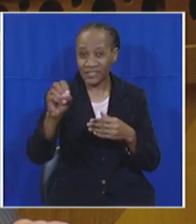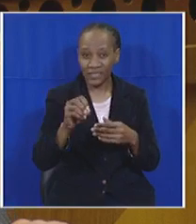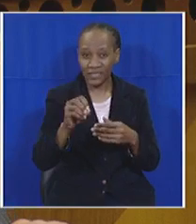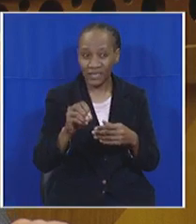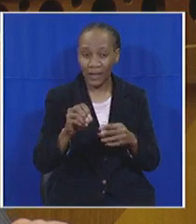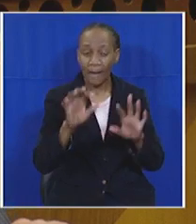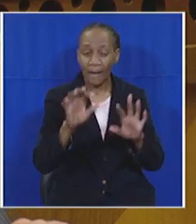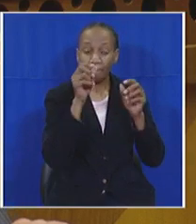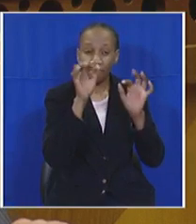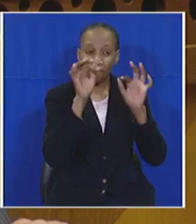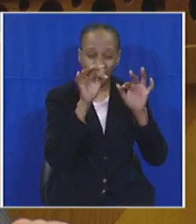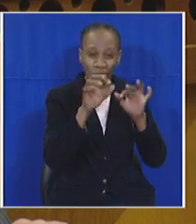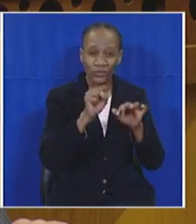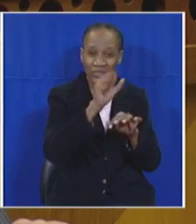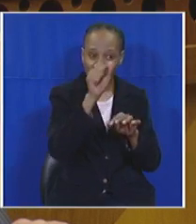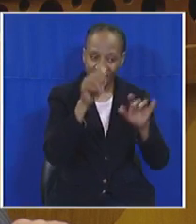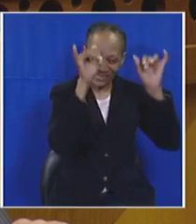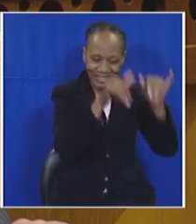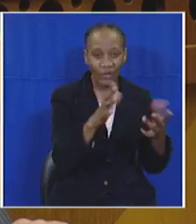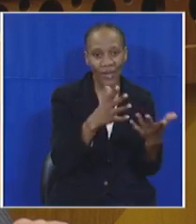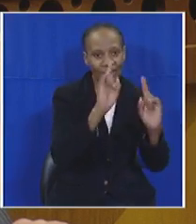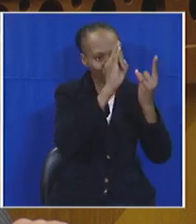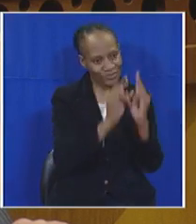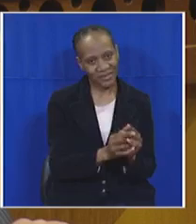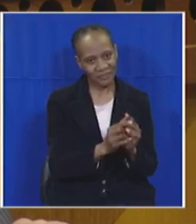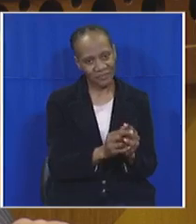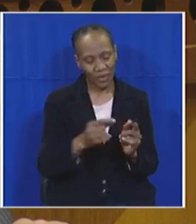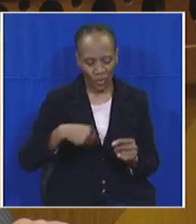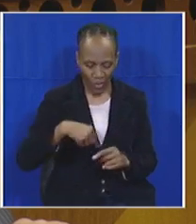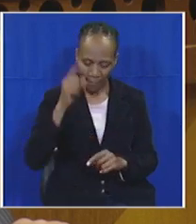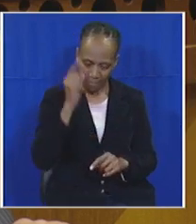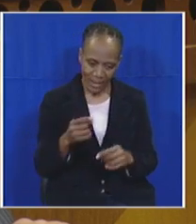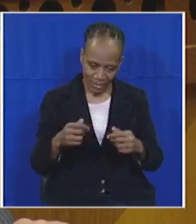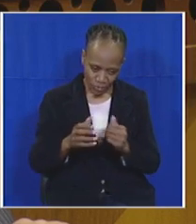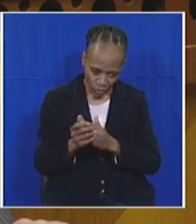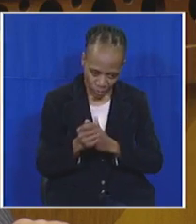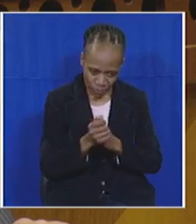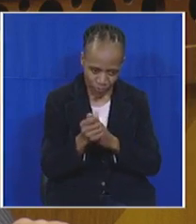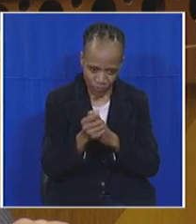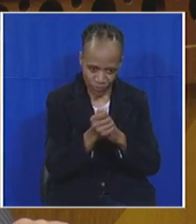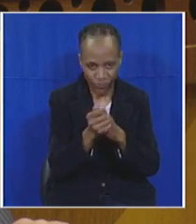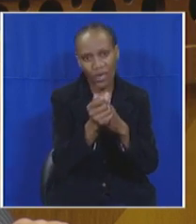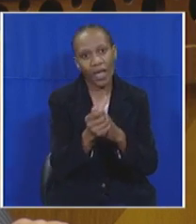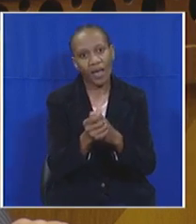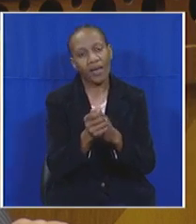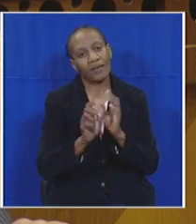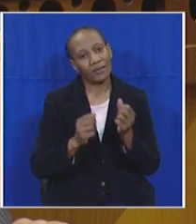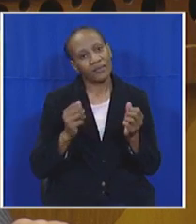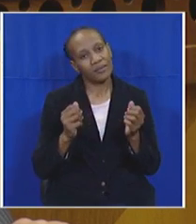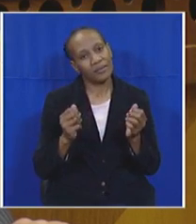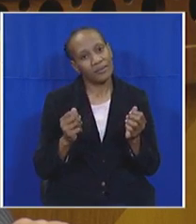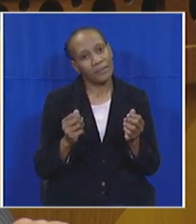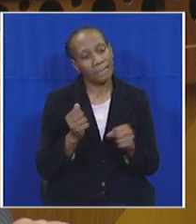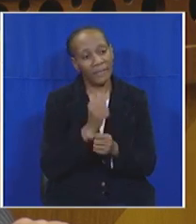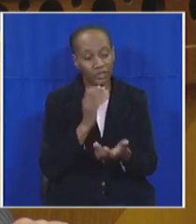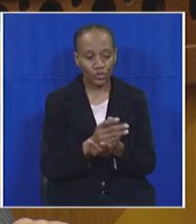8 out of every 10 South Africans will live in urban areas. We need to guide that growth and management of urban areas in